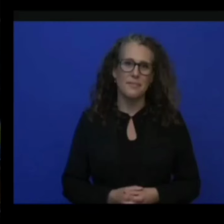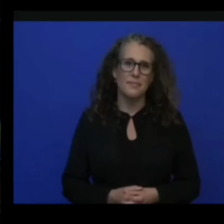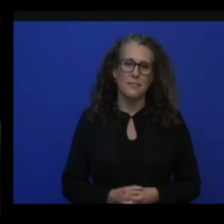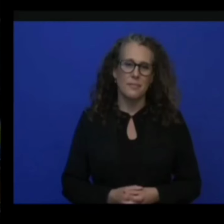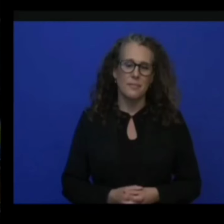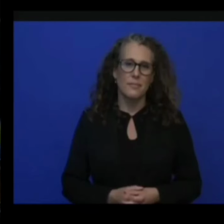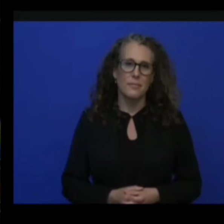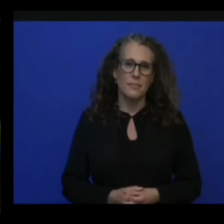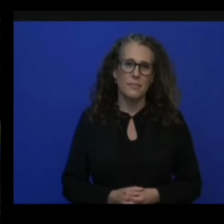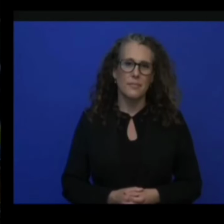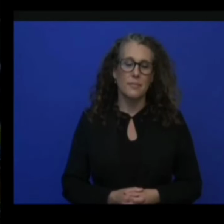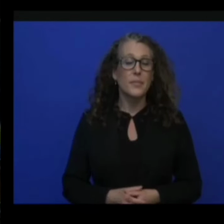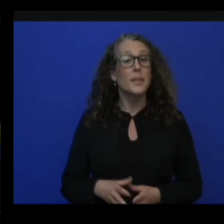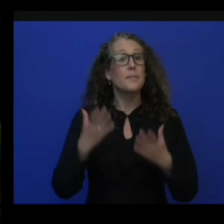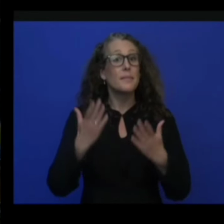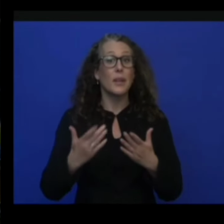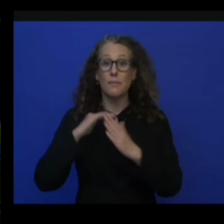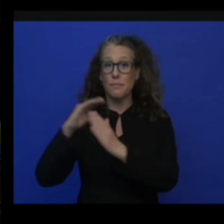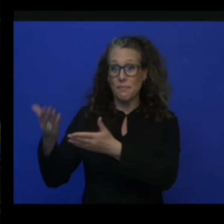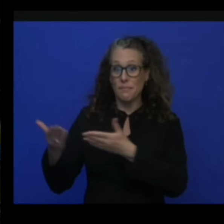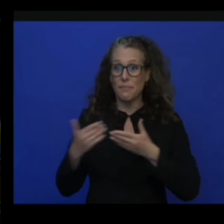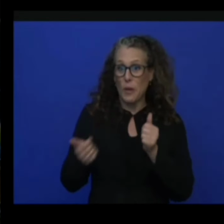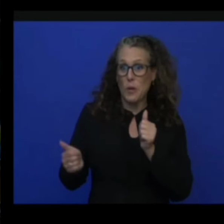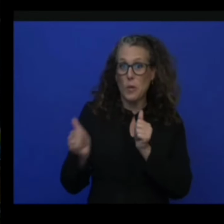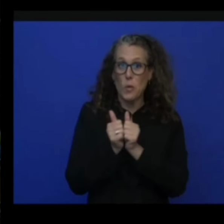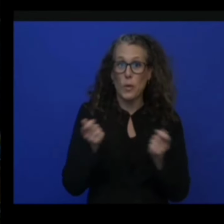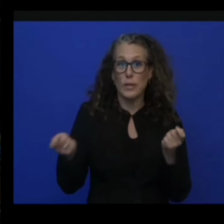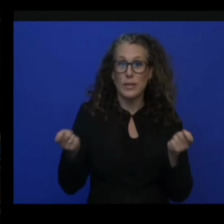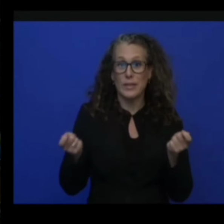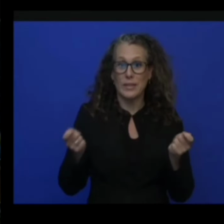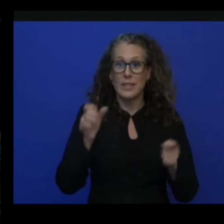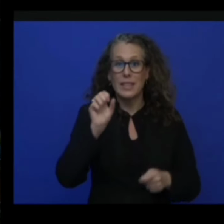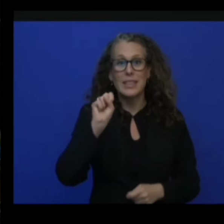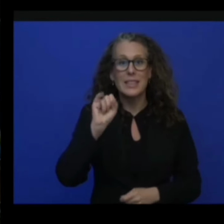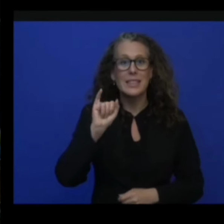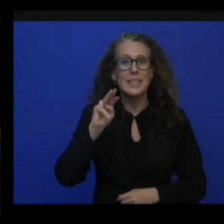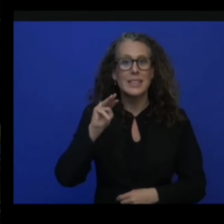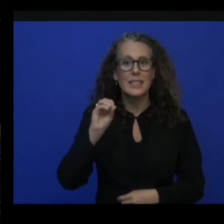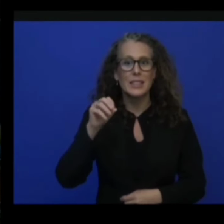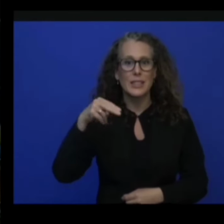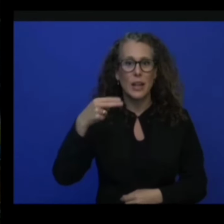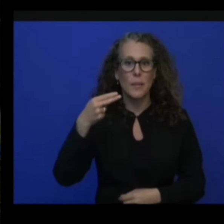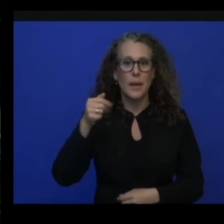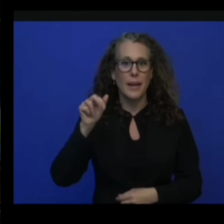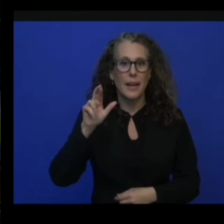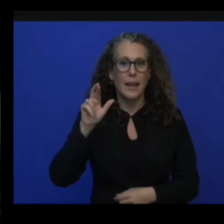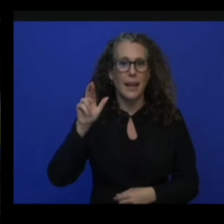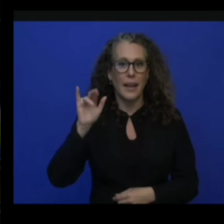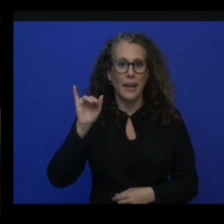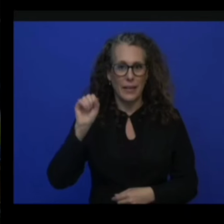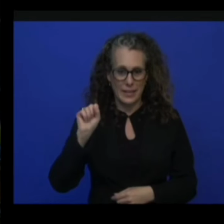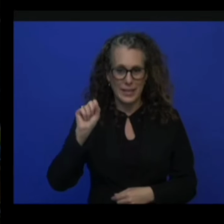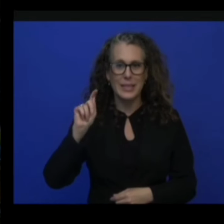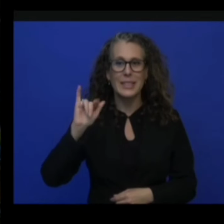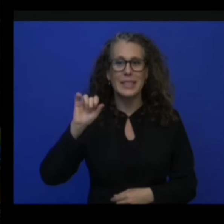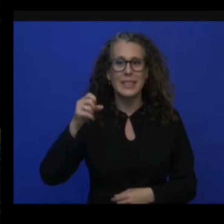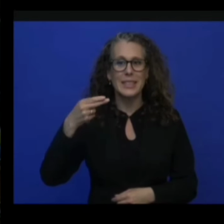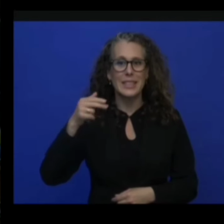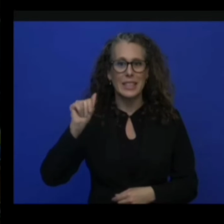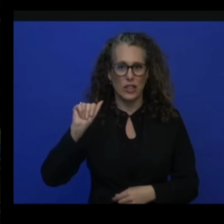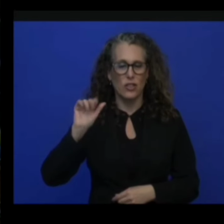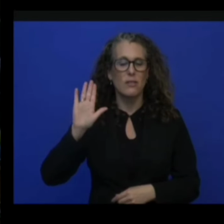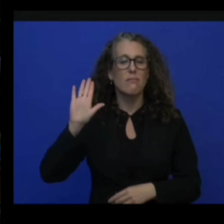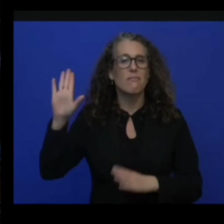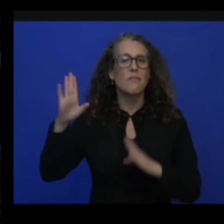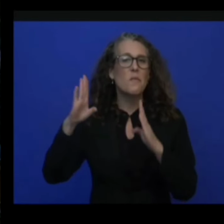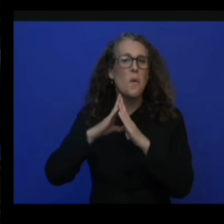His Excellency Simon Harris, Taoiseach of Ireland, to make some